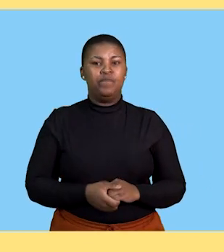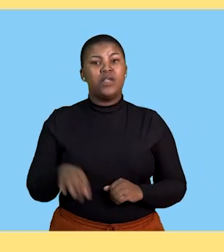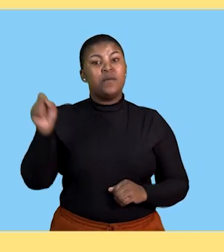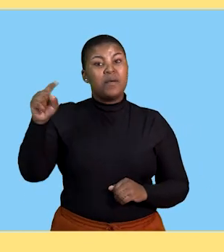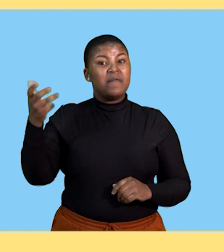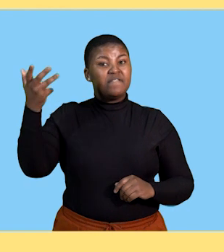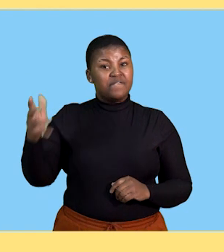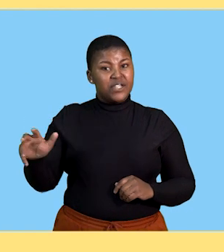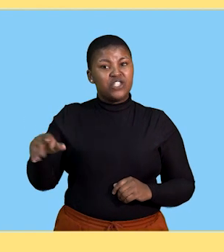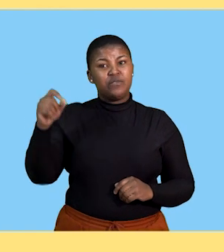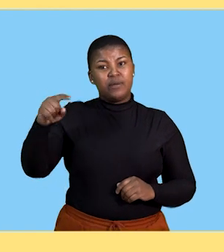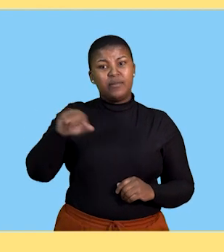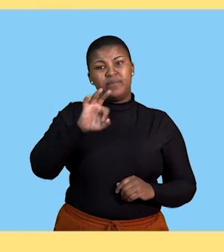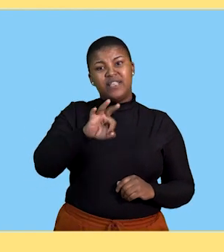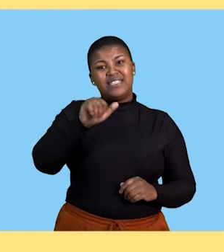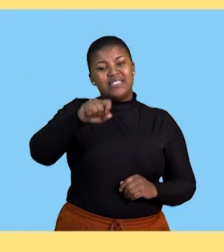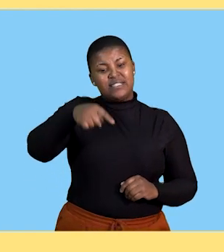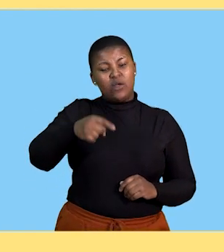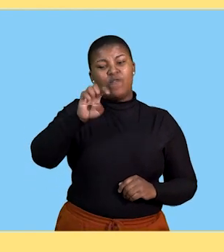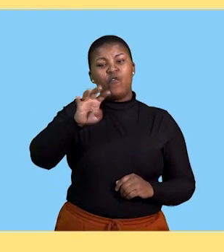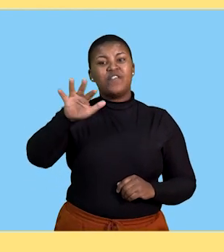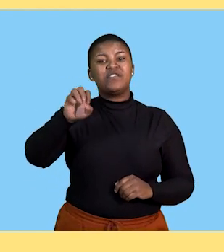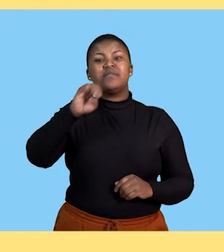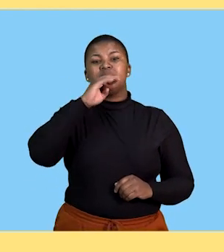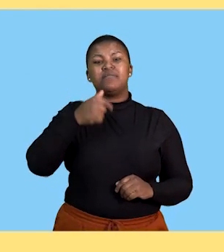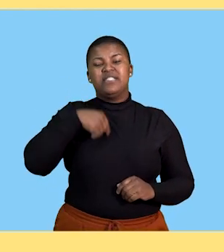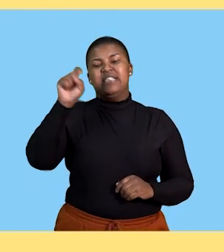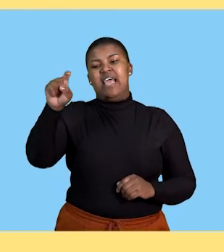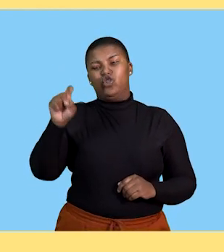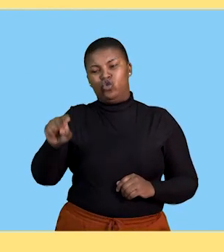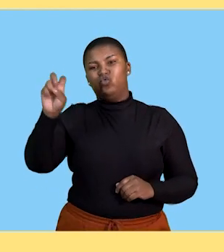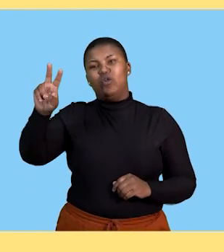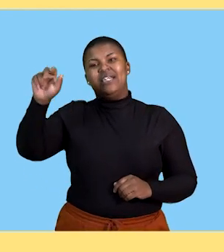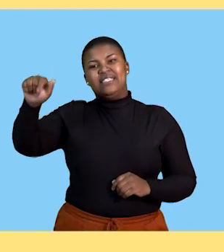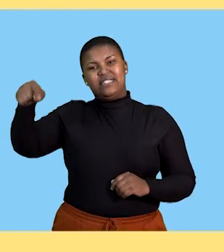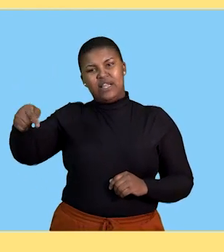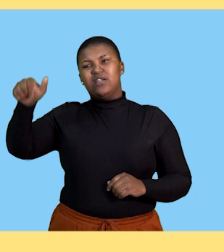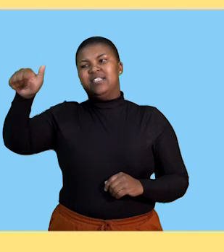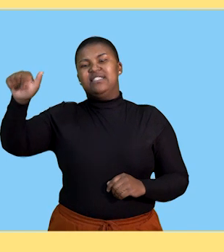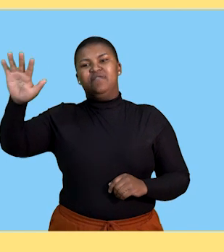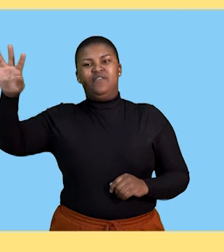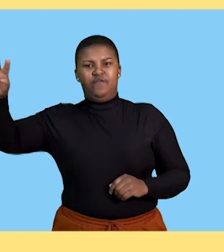36,350. And once I have my 36,350, I then say S2,